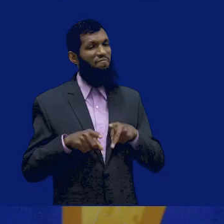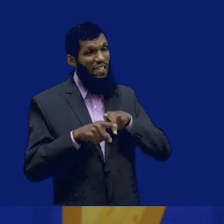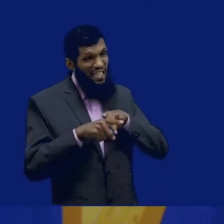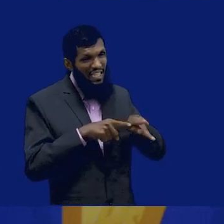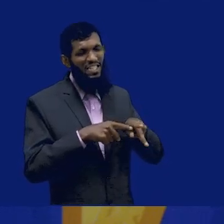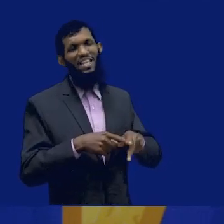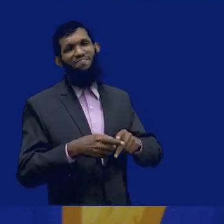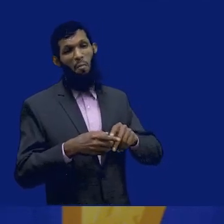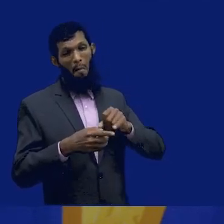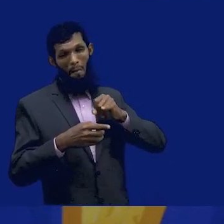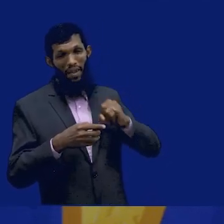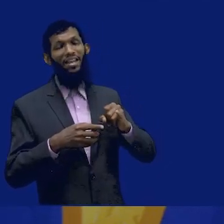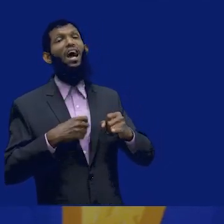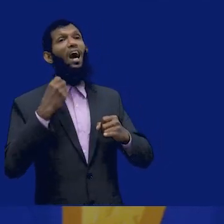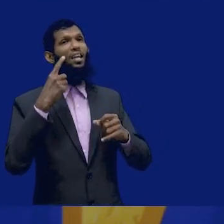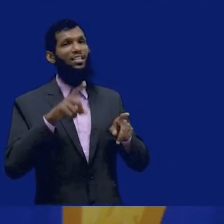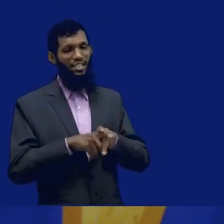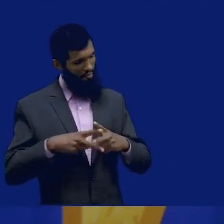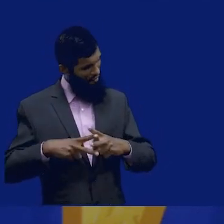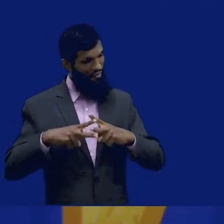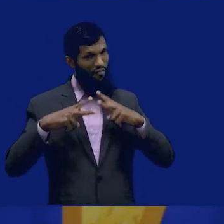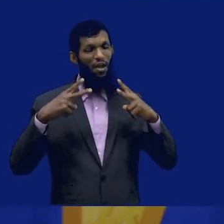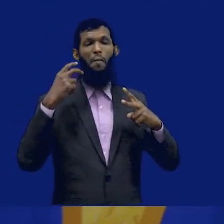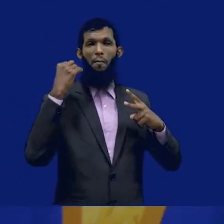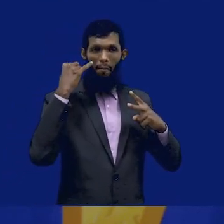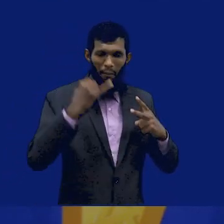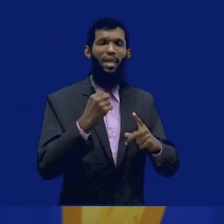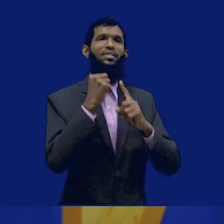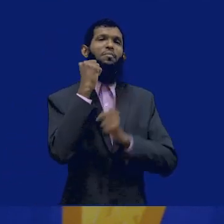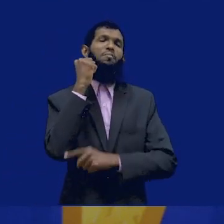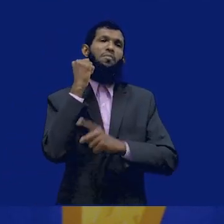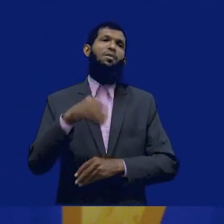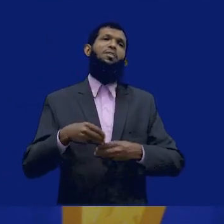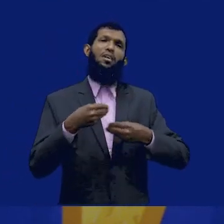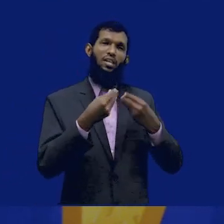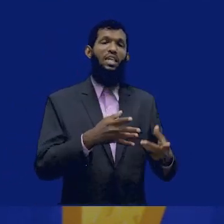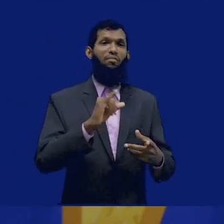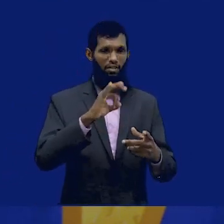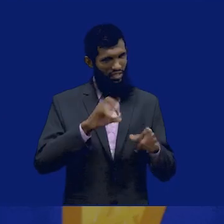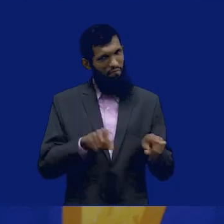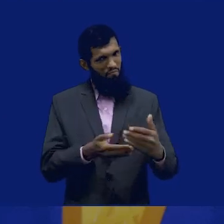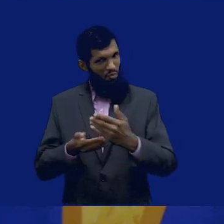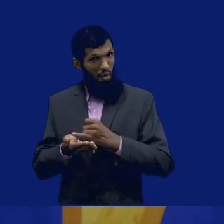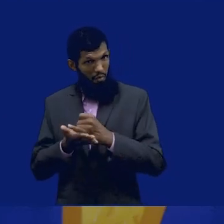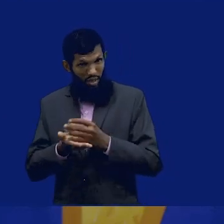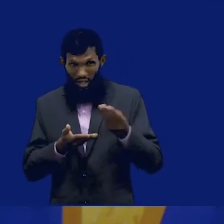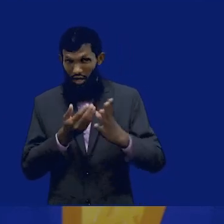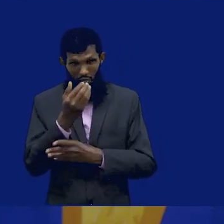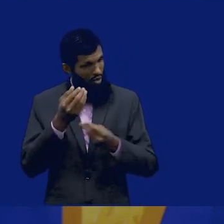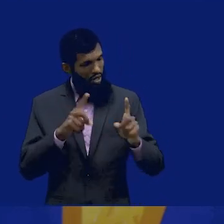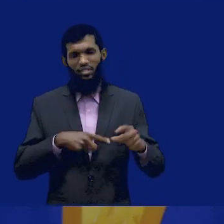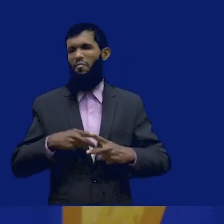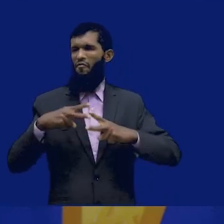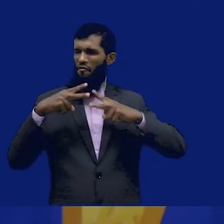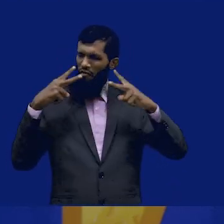rebuking them, and He's saying, give them the glad tidings of a painful punishment. This means that this will be a